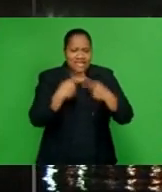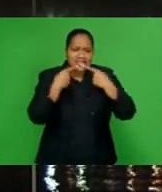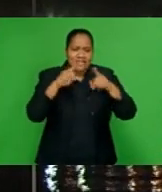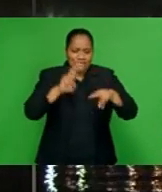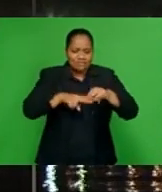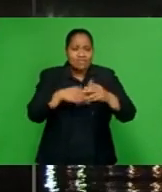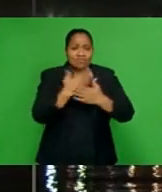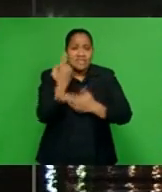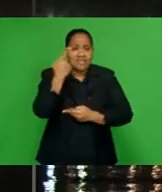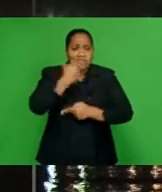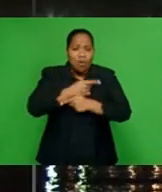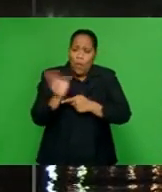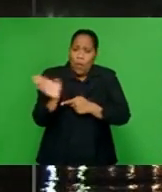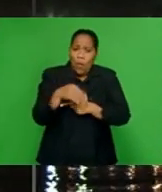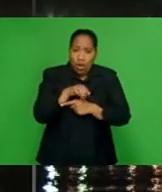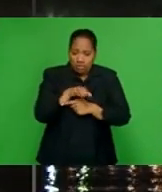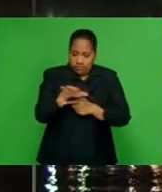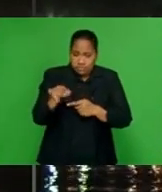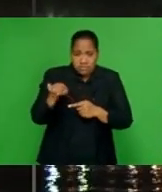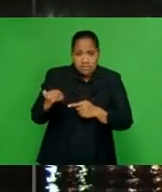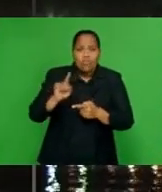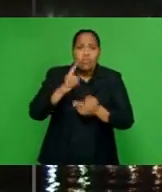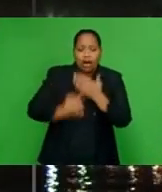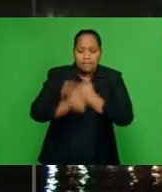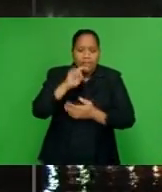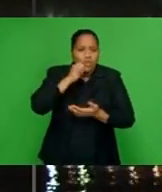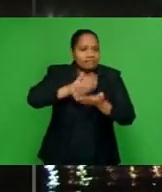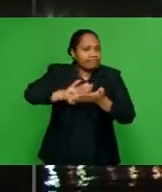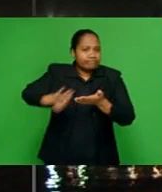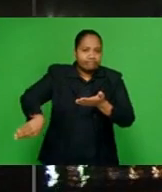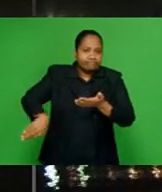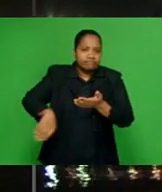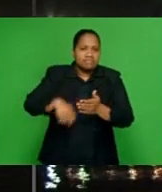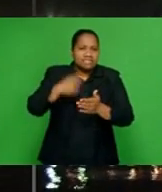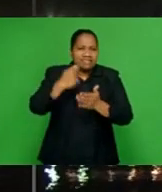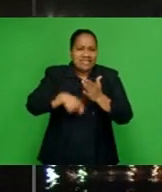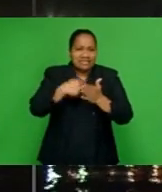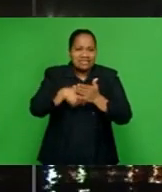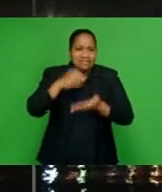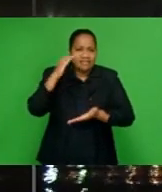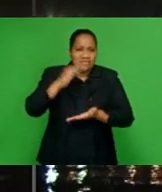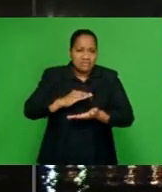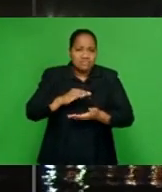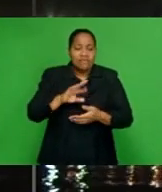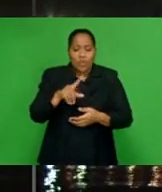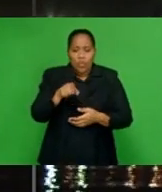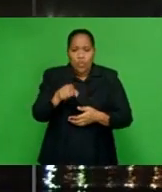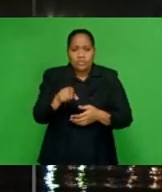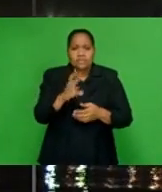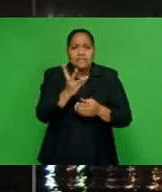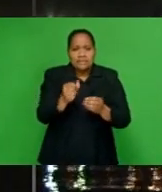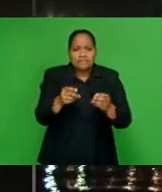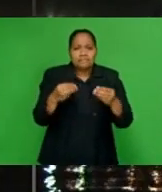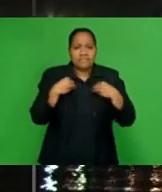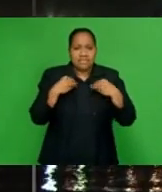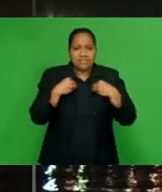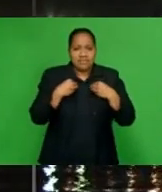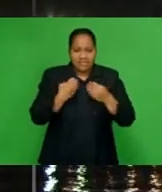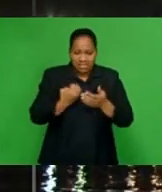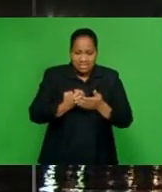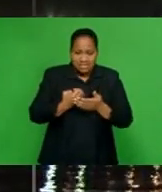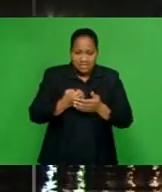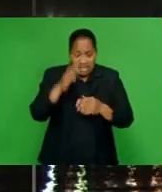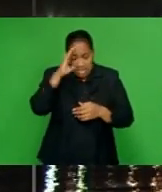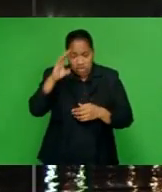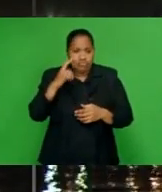all stamp duties will be abolished and there will be tax deductions for certain business areas as the country strives for economic